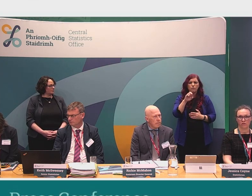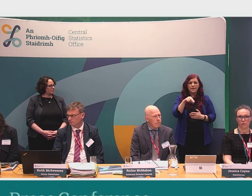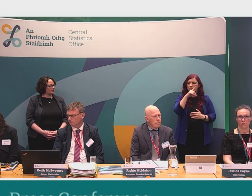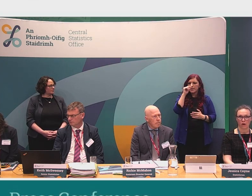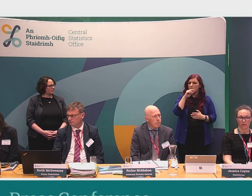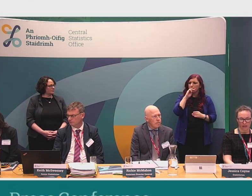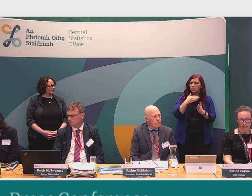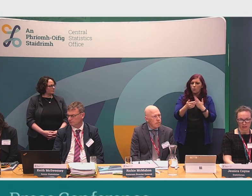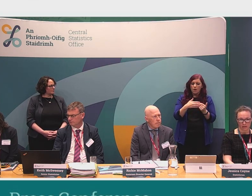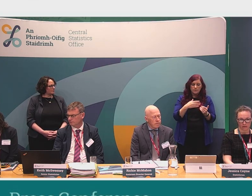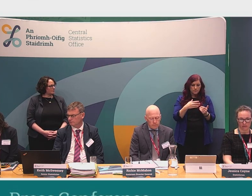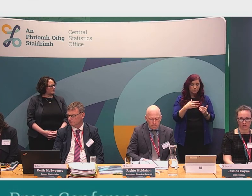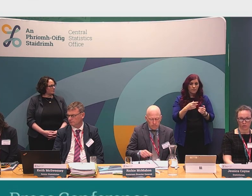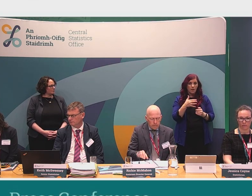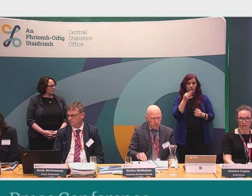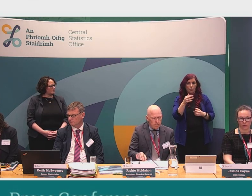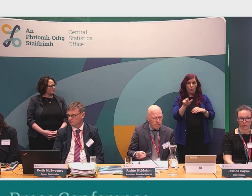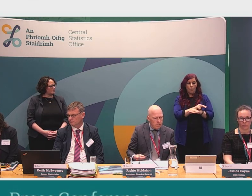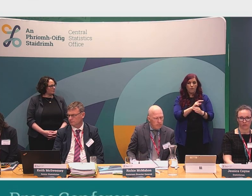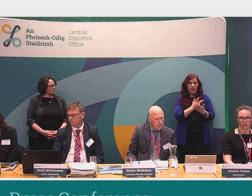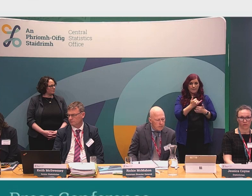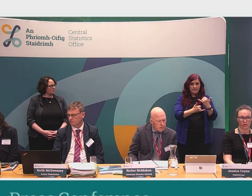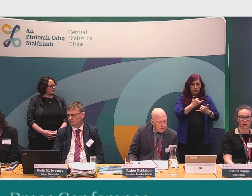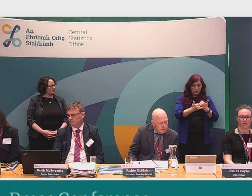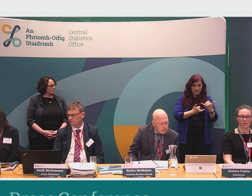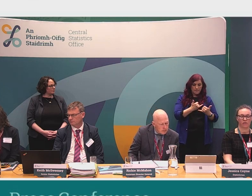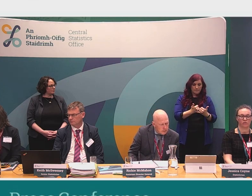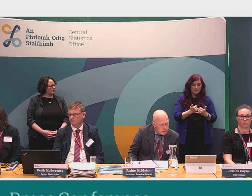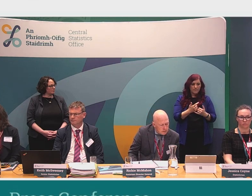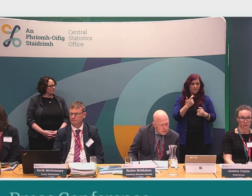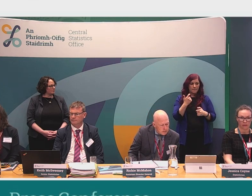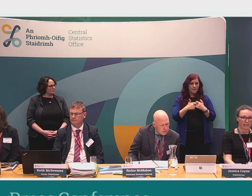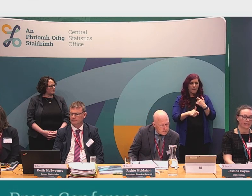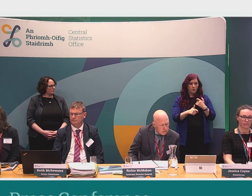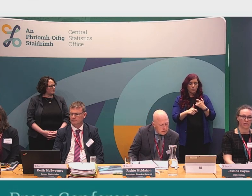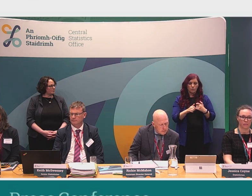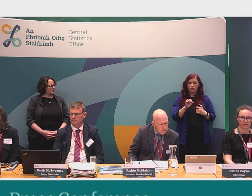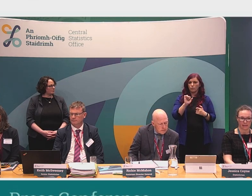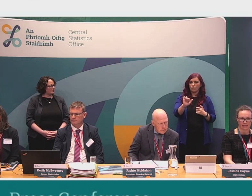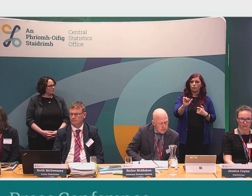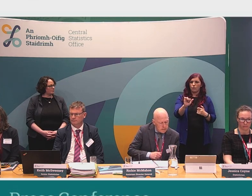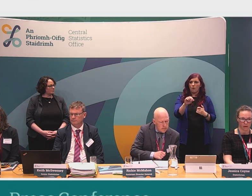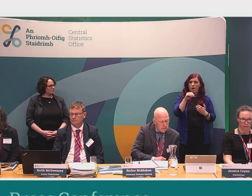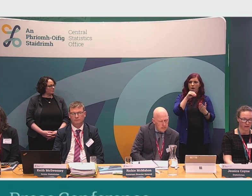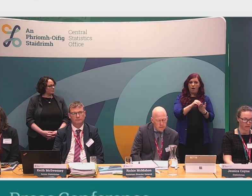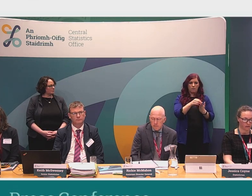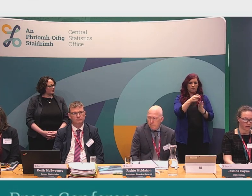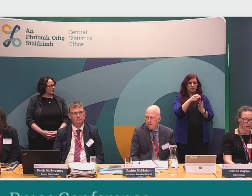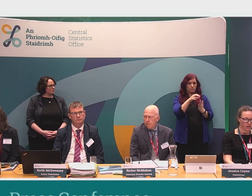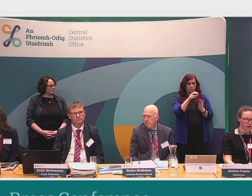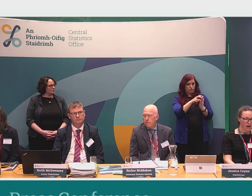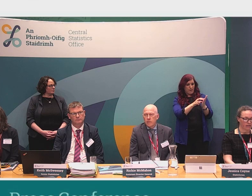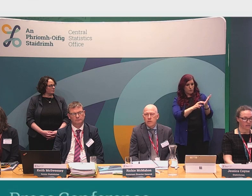you were of 18 years of age or over, an individual was completely randomly selected from the population of